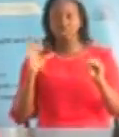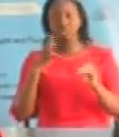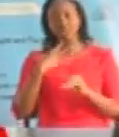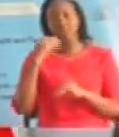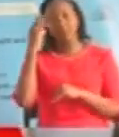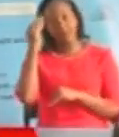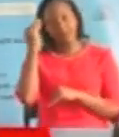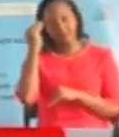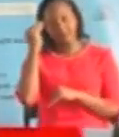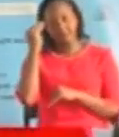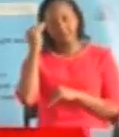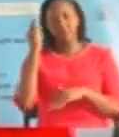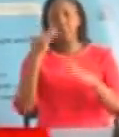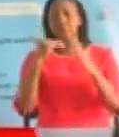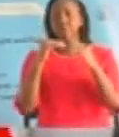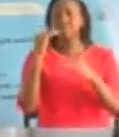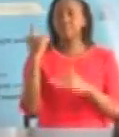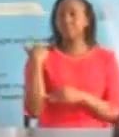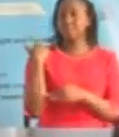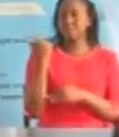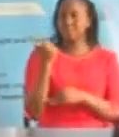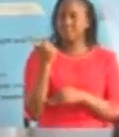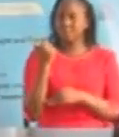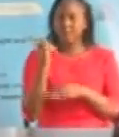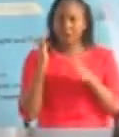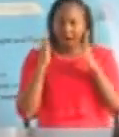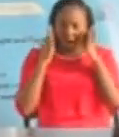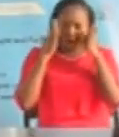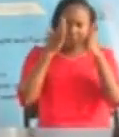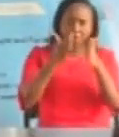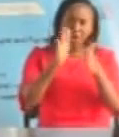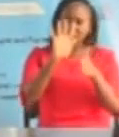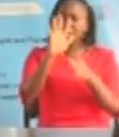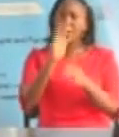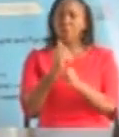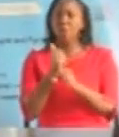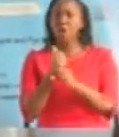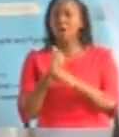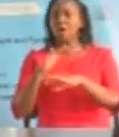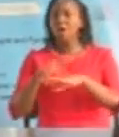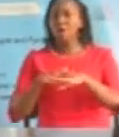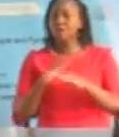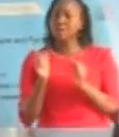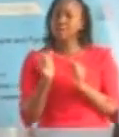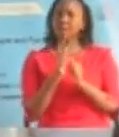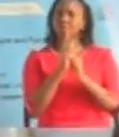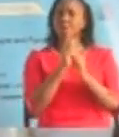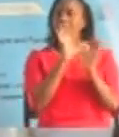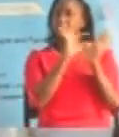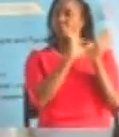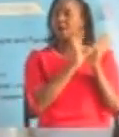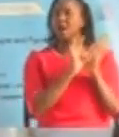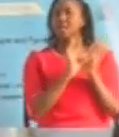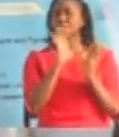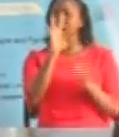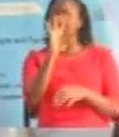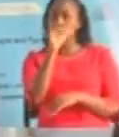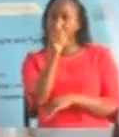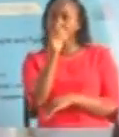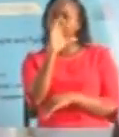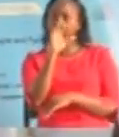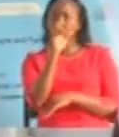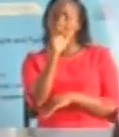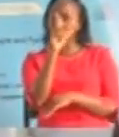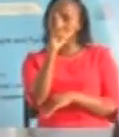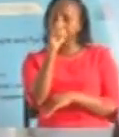the university recently refocused its operations into the 11 faculties, which the